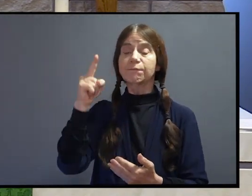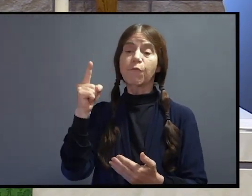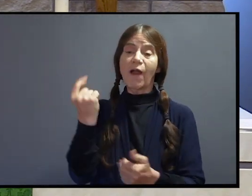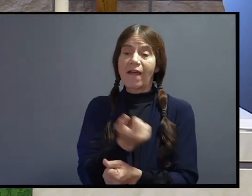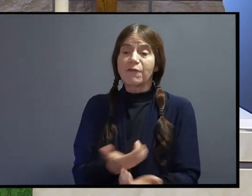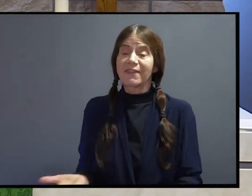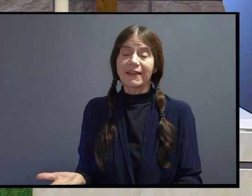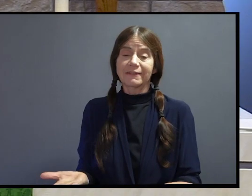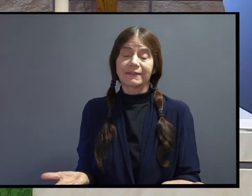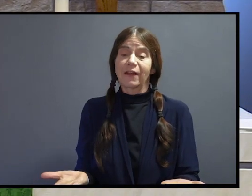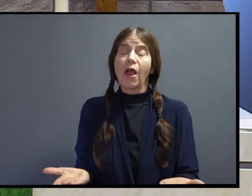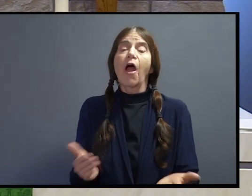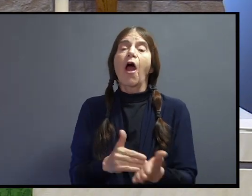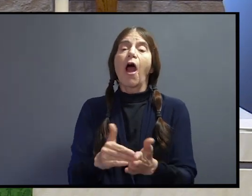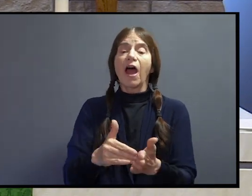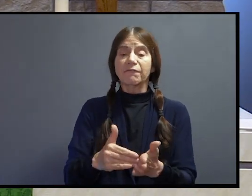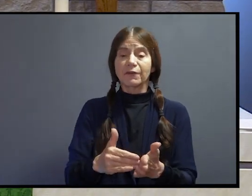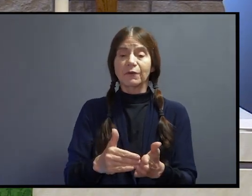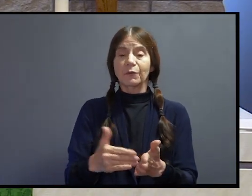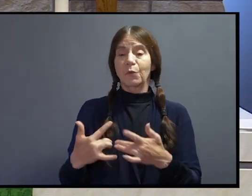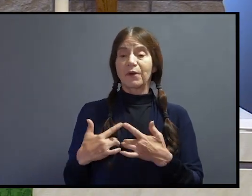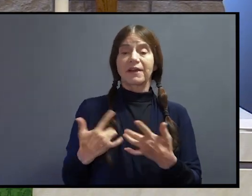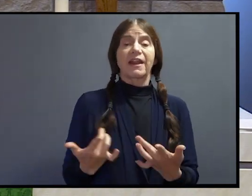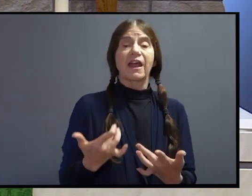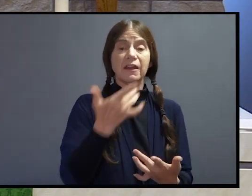not even on your radar screen.